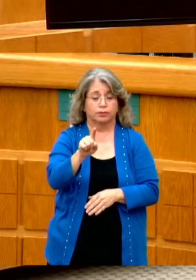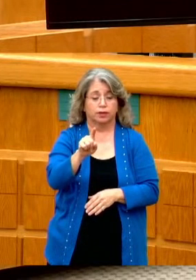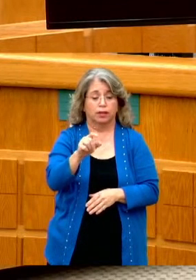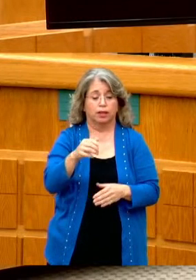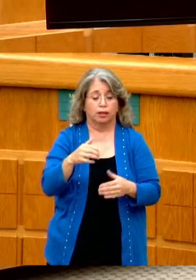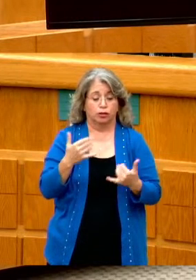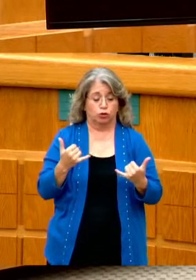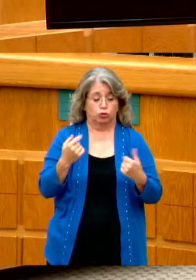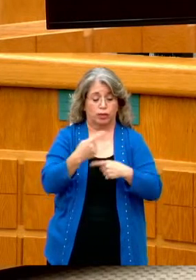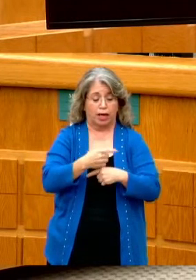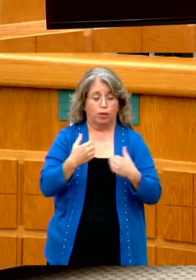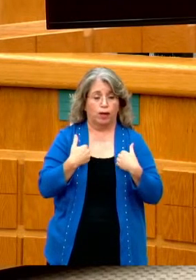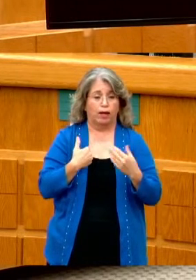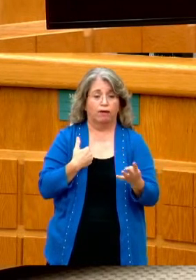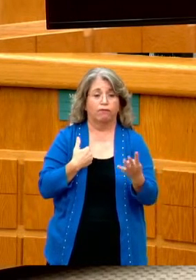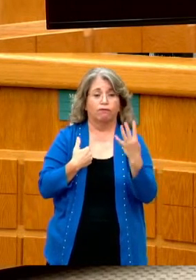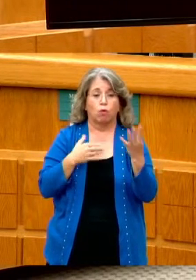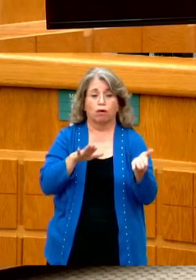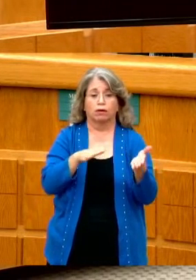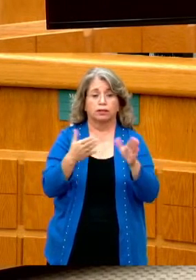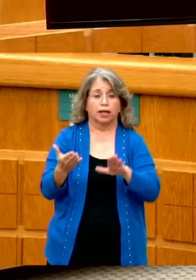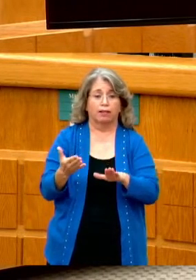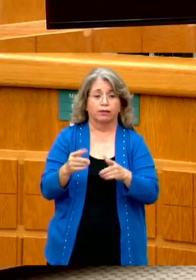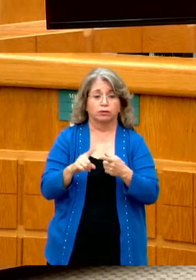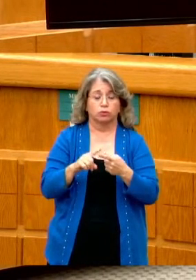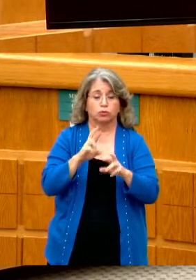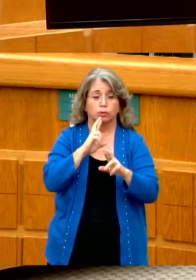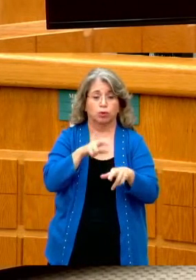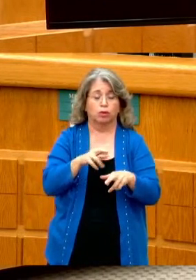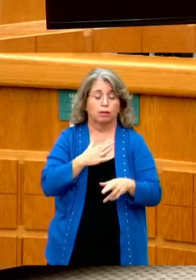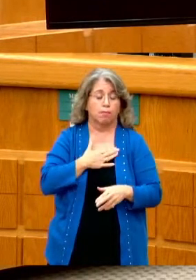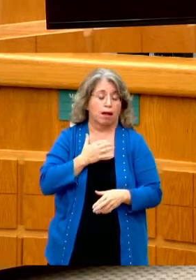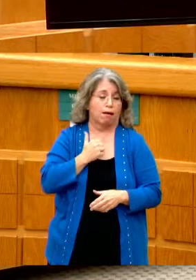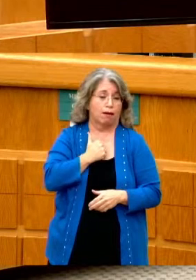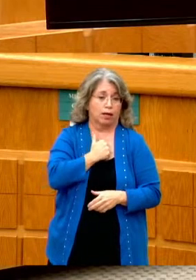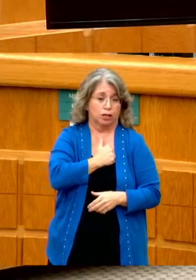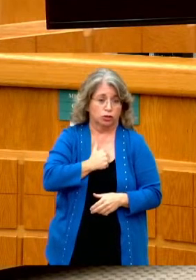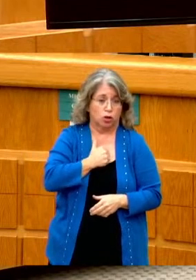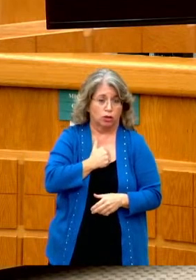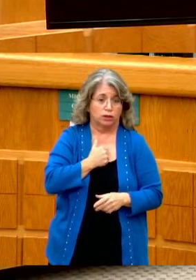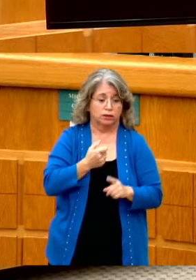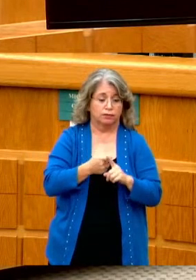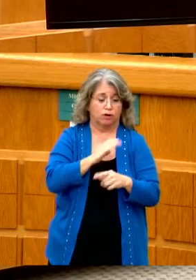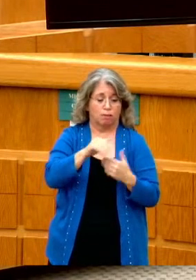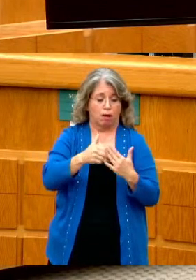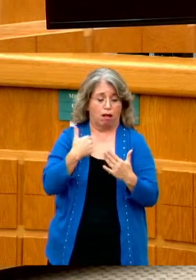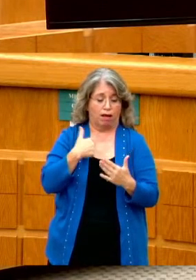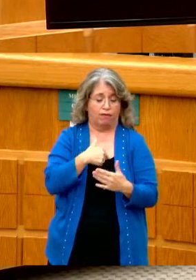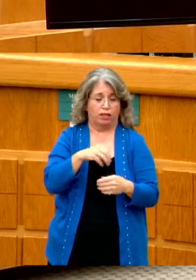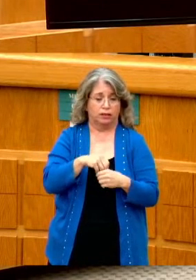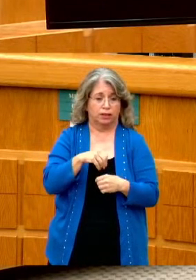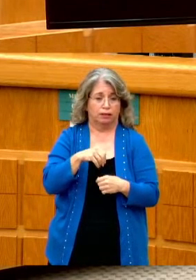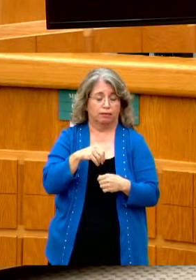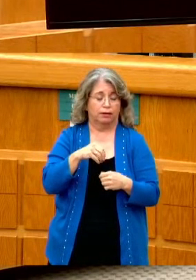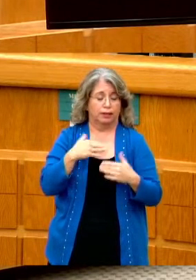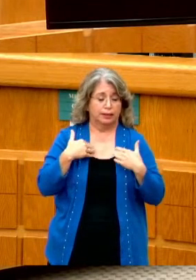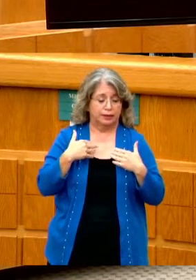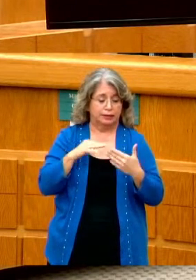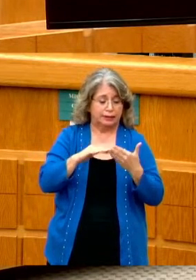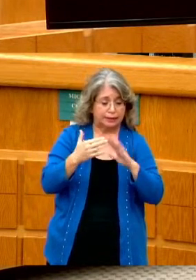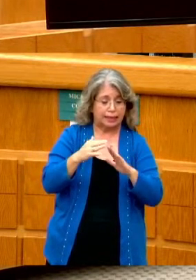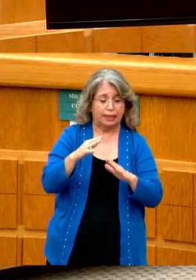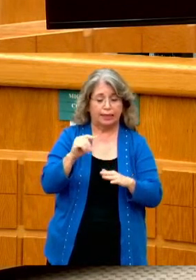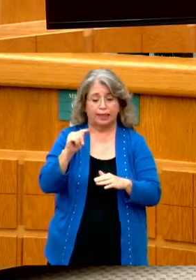4 deaths today. So my condolences, and from all of us in public health and from the city and the county,